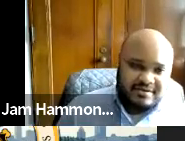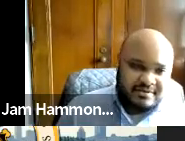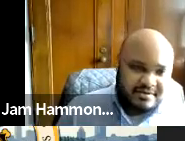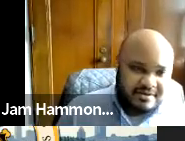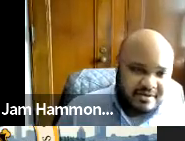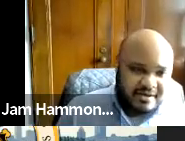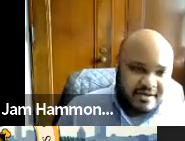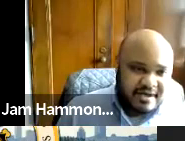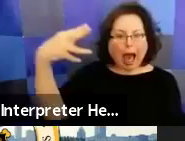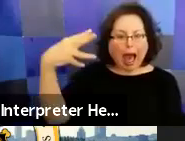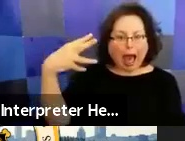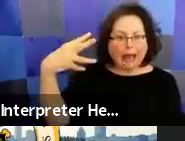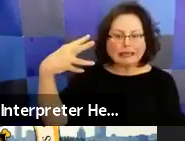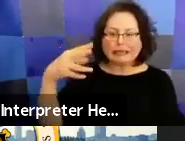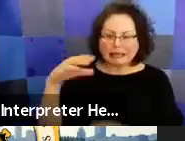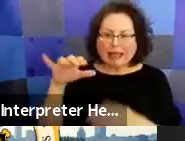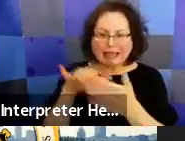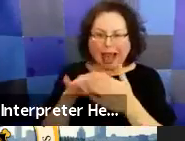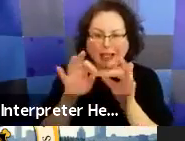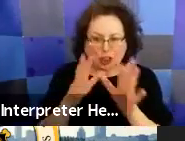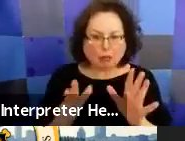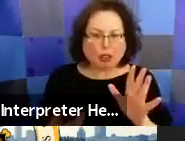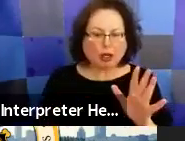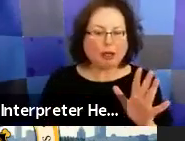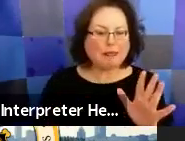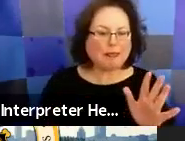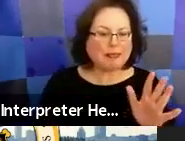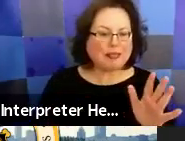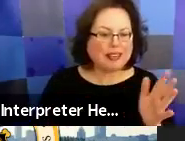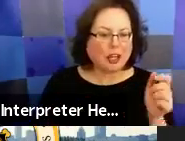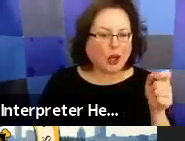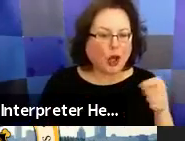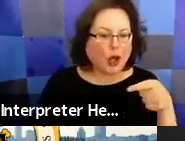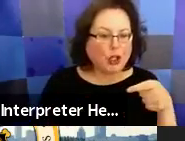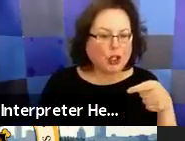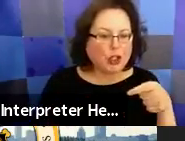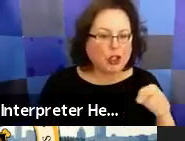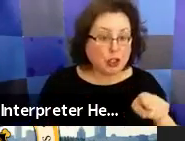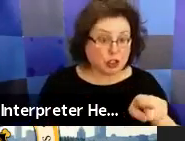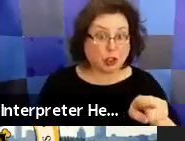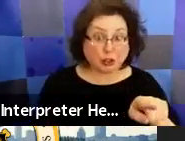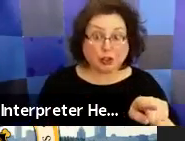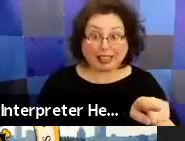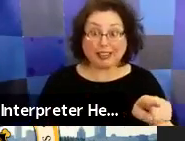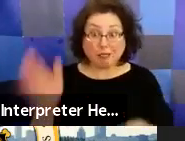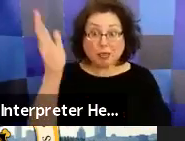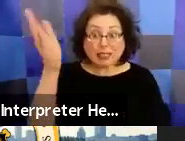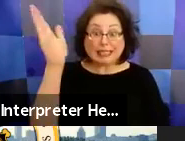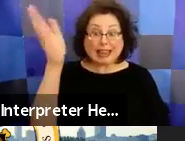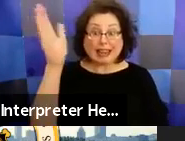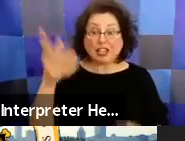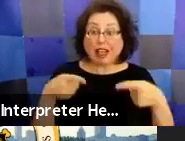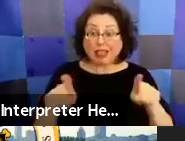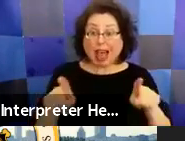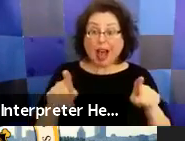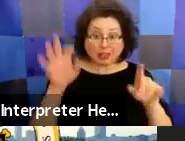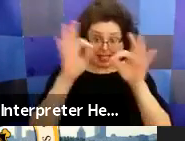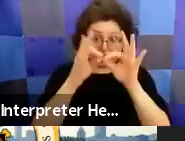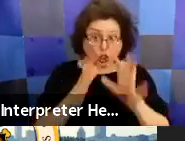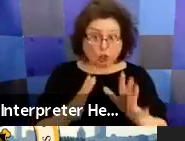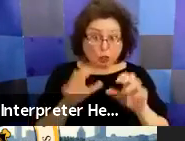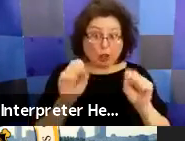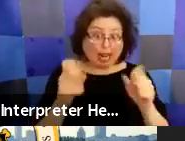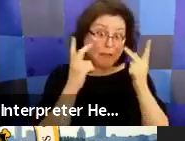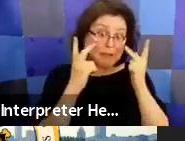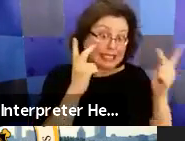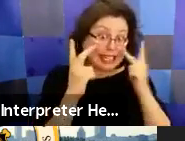spotlight the interpreter while we're in the presentation mode. That will allow for the interpreters to stay seen